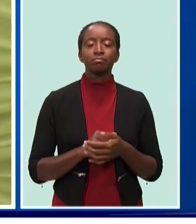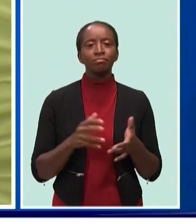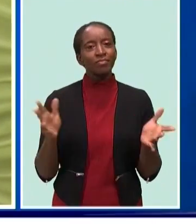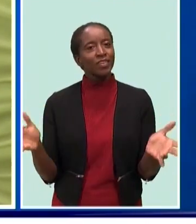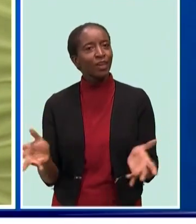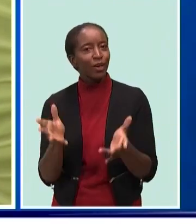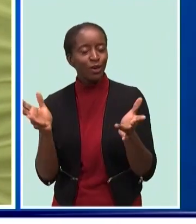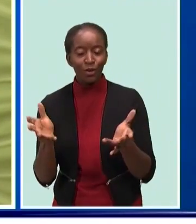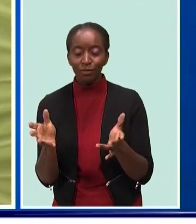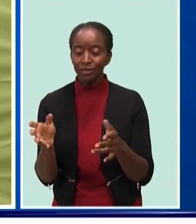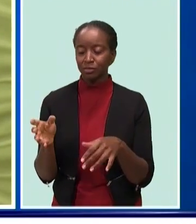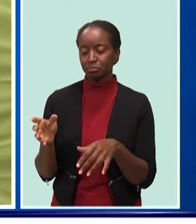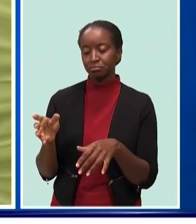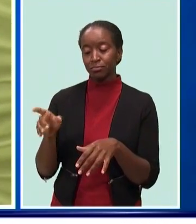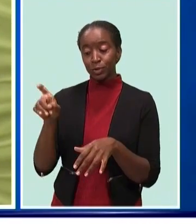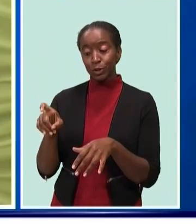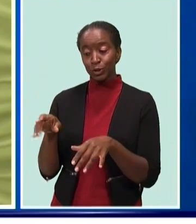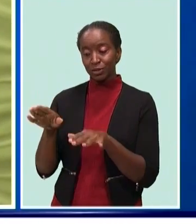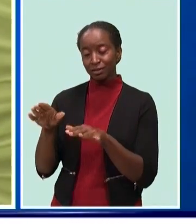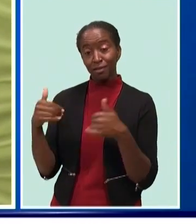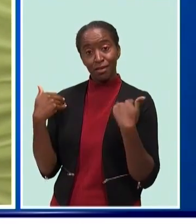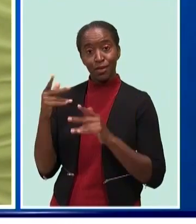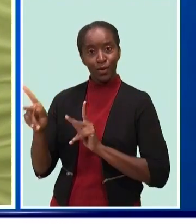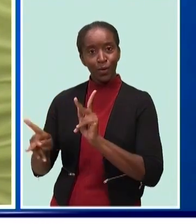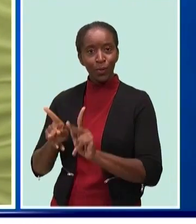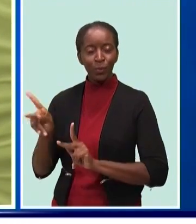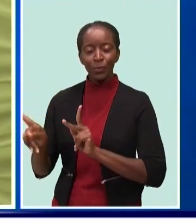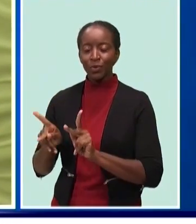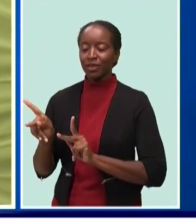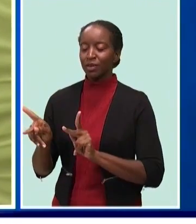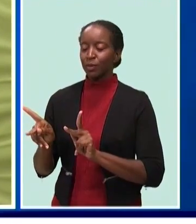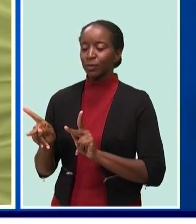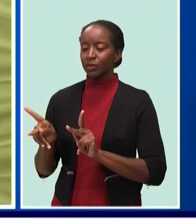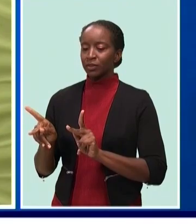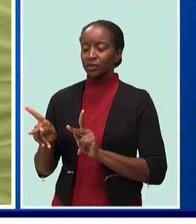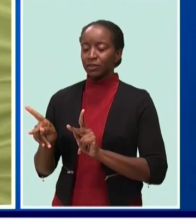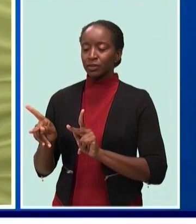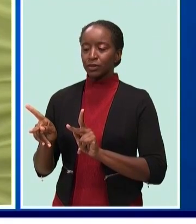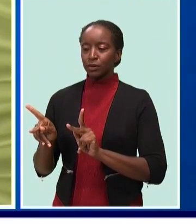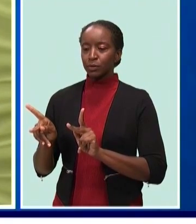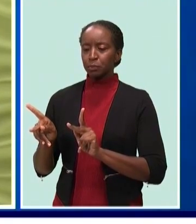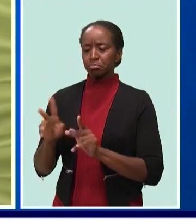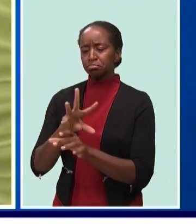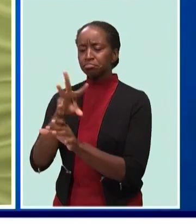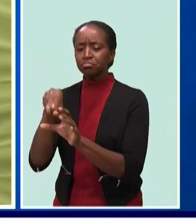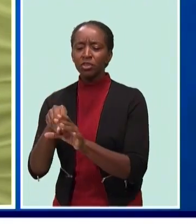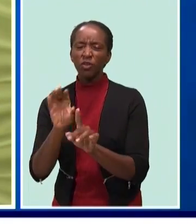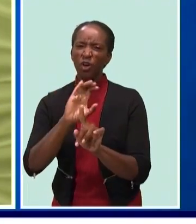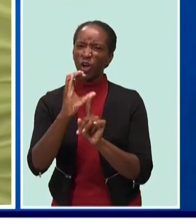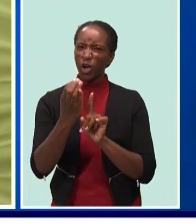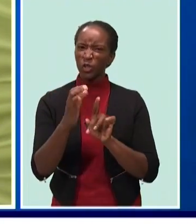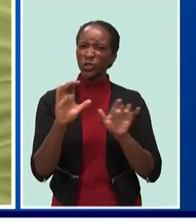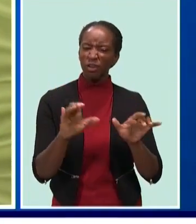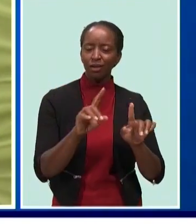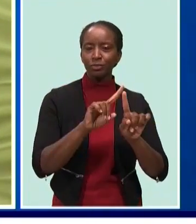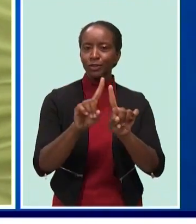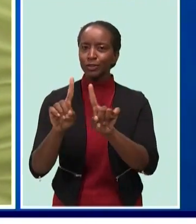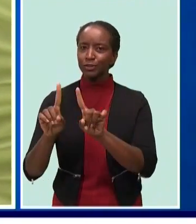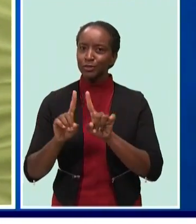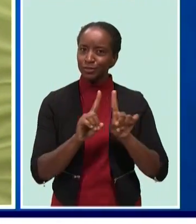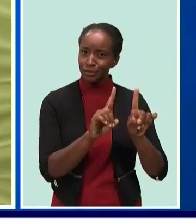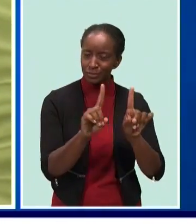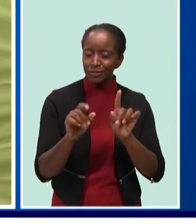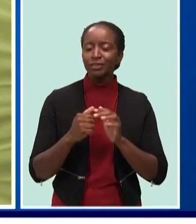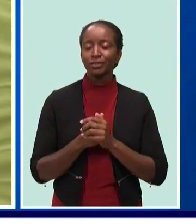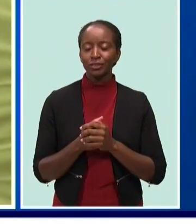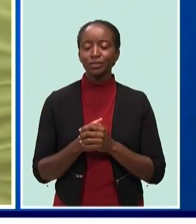development, to build self-esteem and national identity, and to promote social inclusion. In all